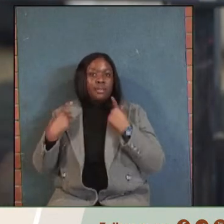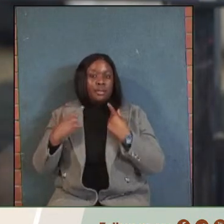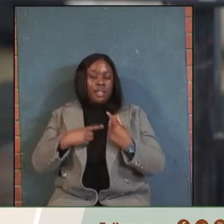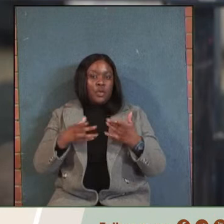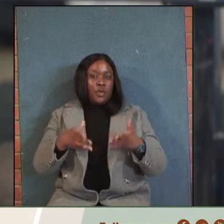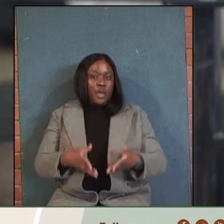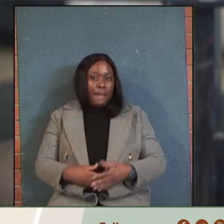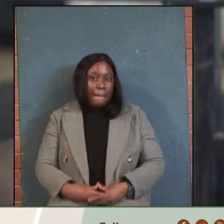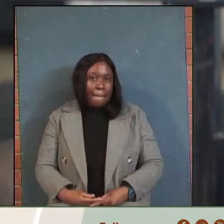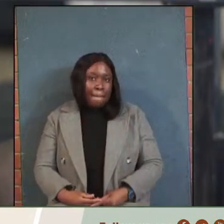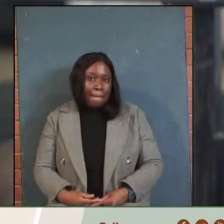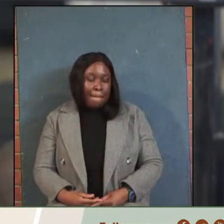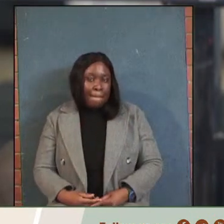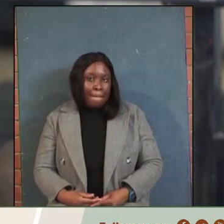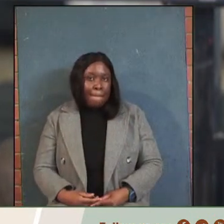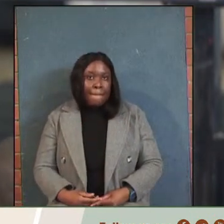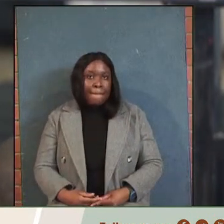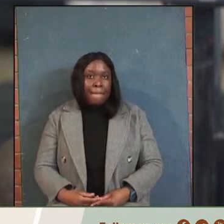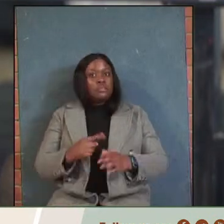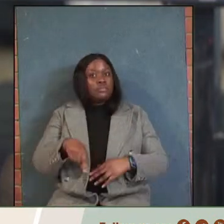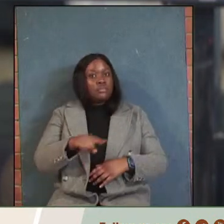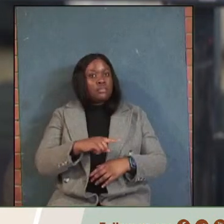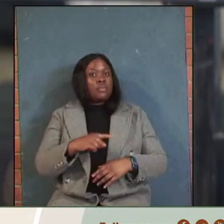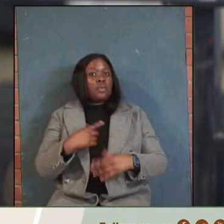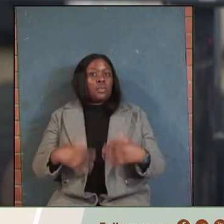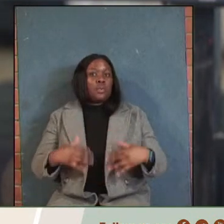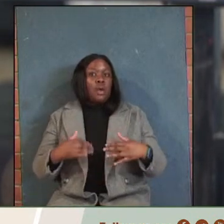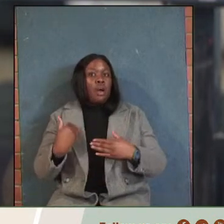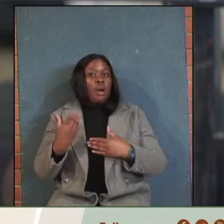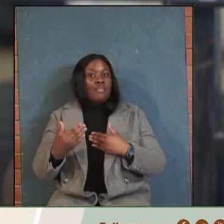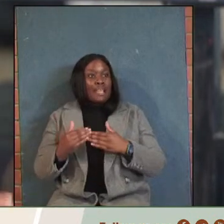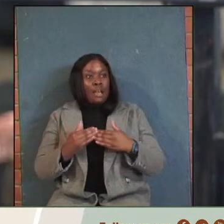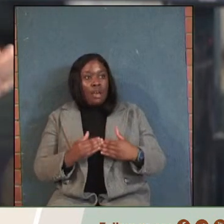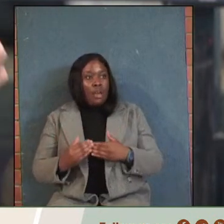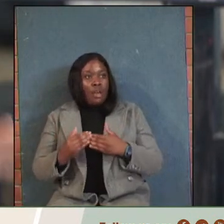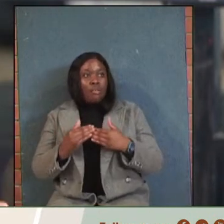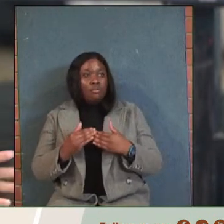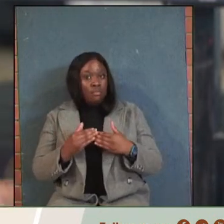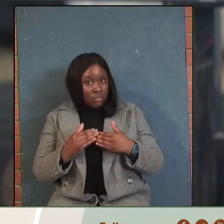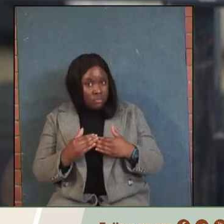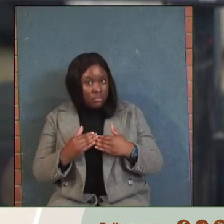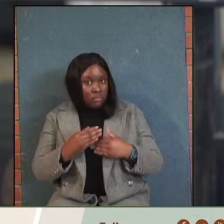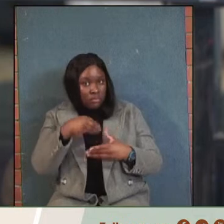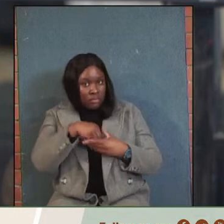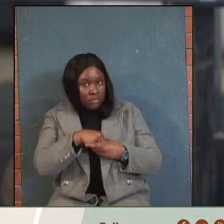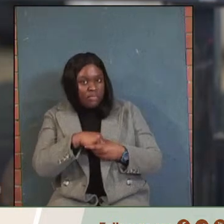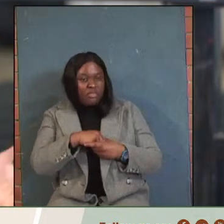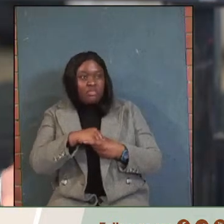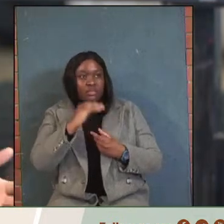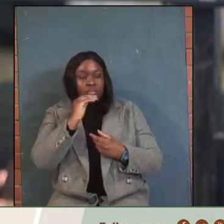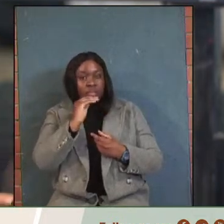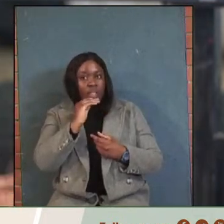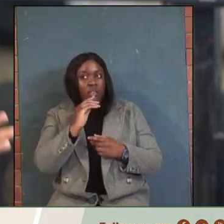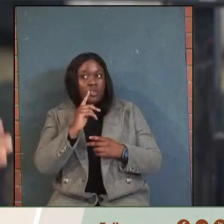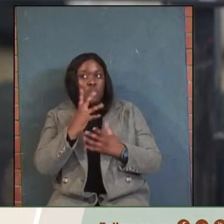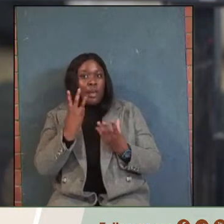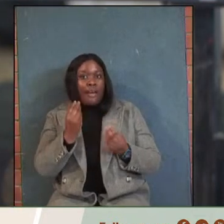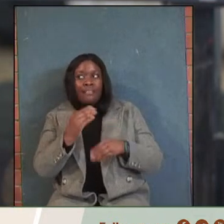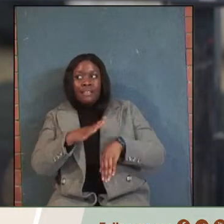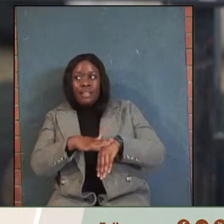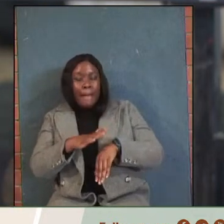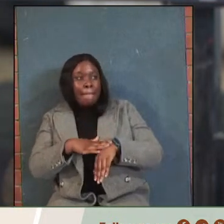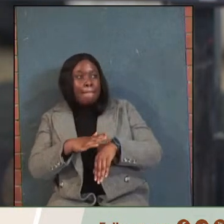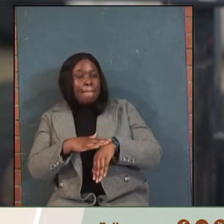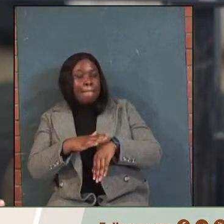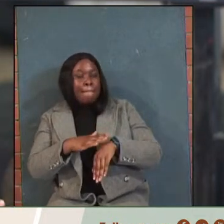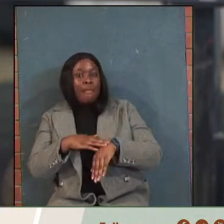are standing for as Commission One. It has also come up them for participating in unruly activities. What are we talking about when we speak about unruly